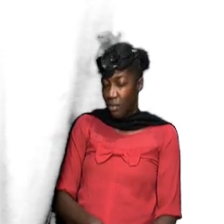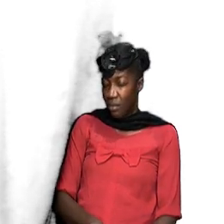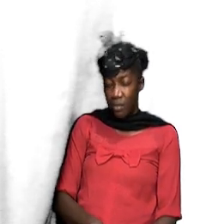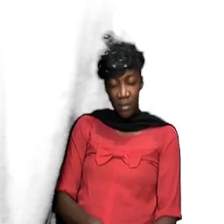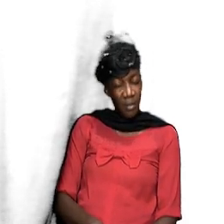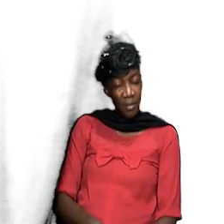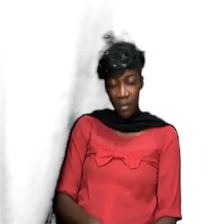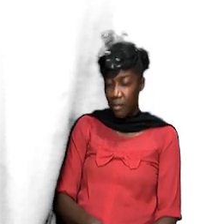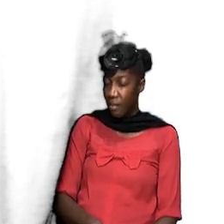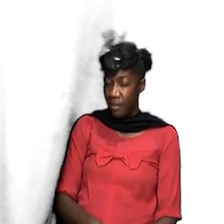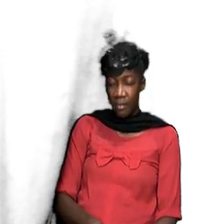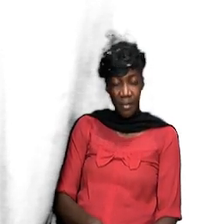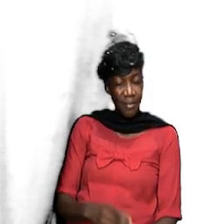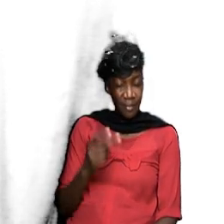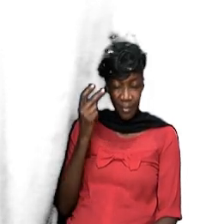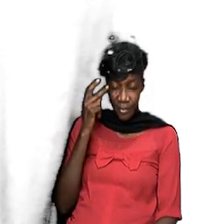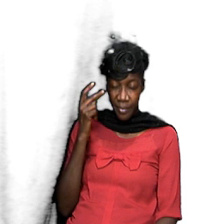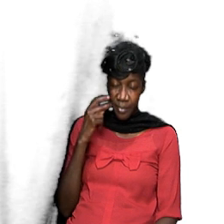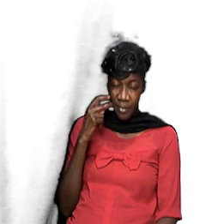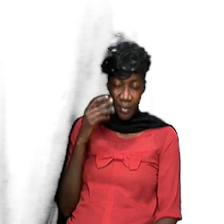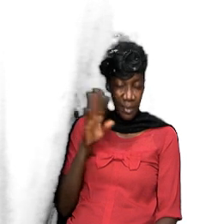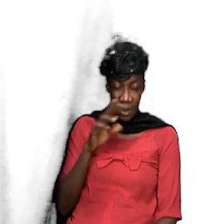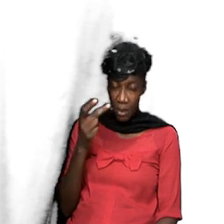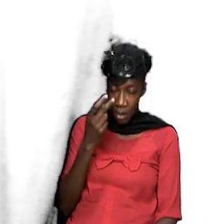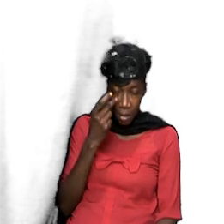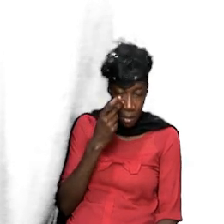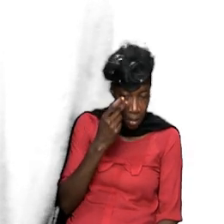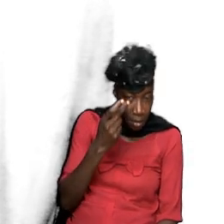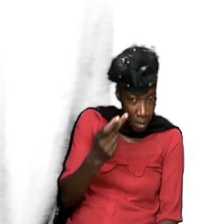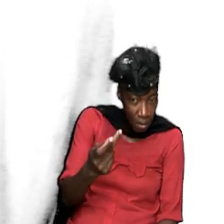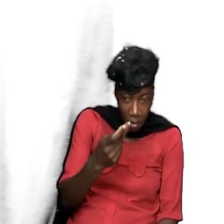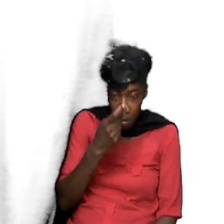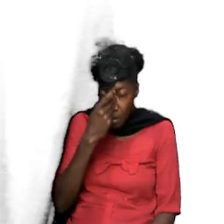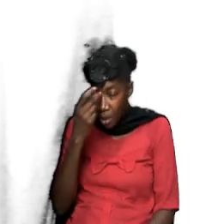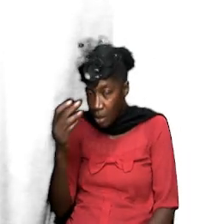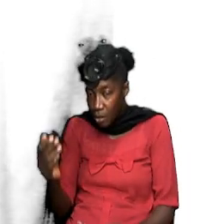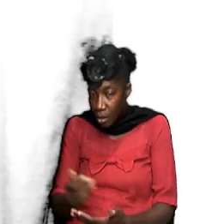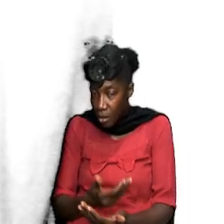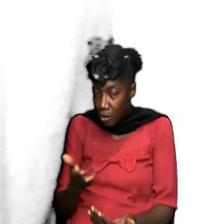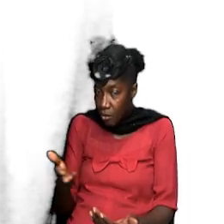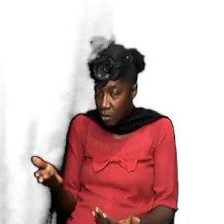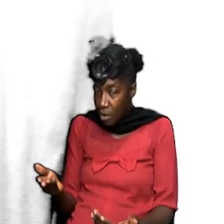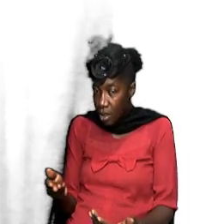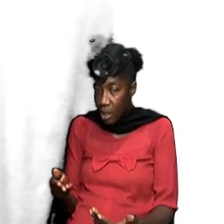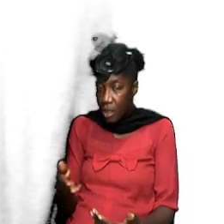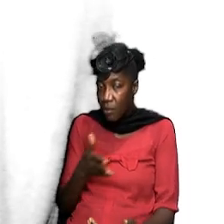Your parents telling you not to watch certain things because they have your best interest at heart.